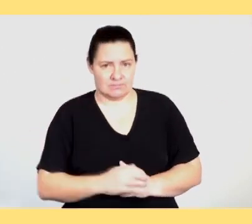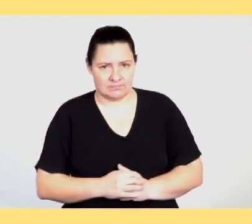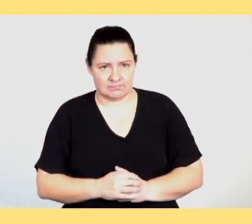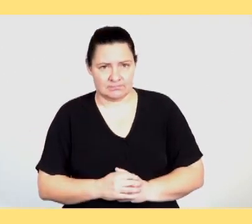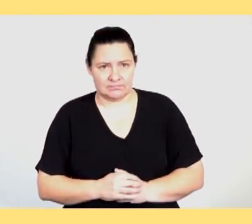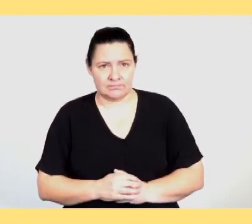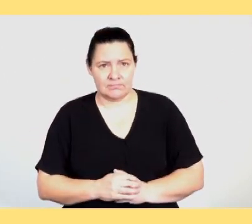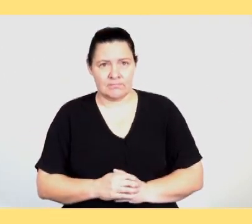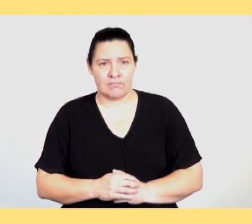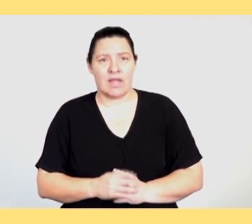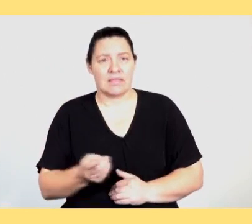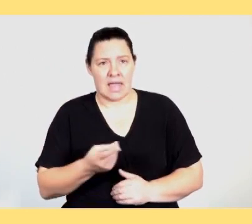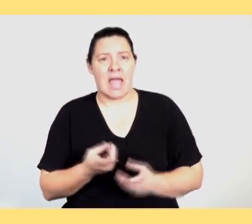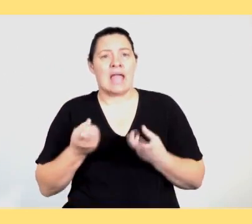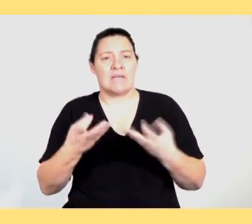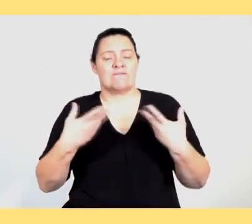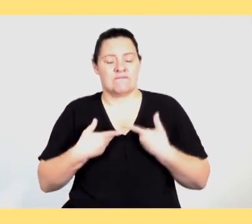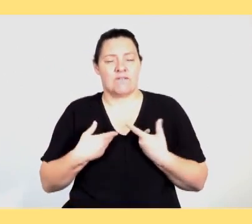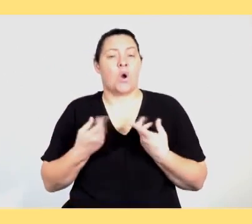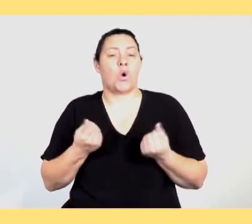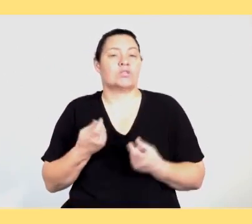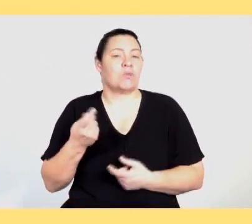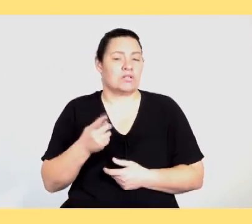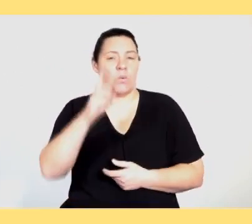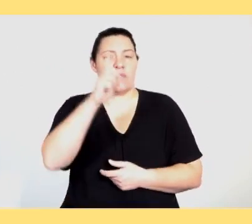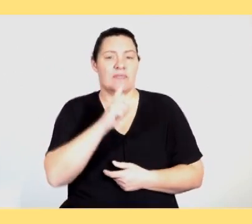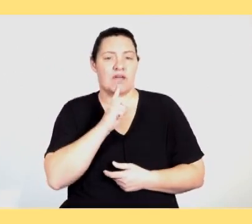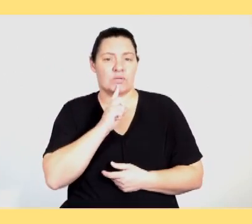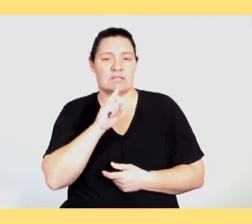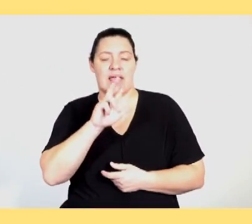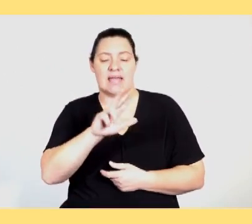3,600. And they have given us the cost price, which is